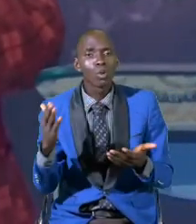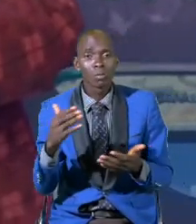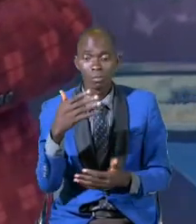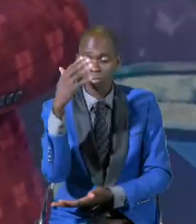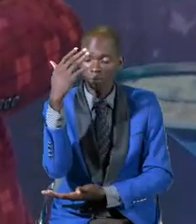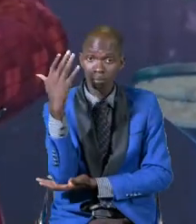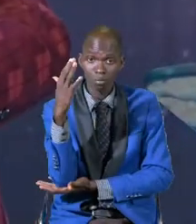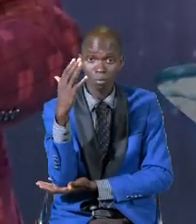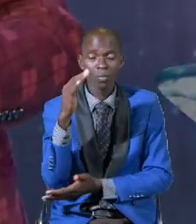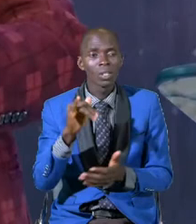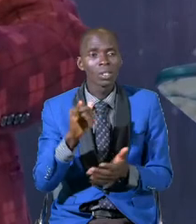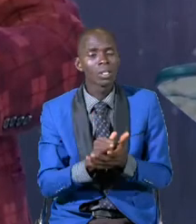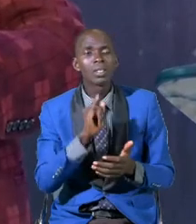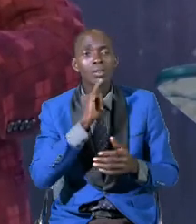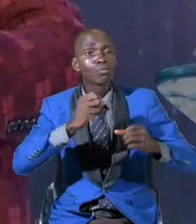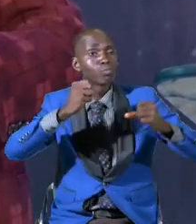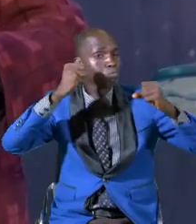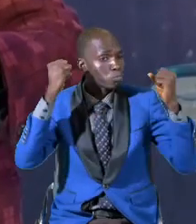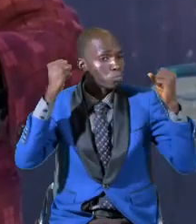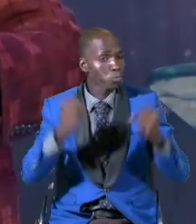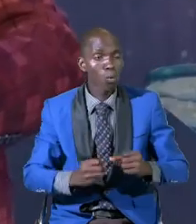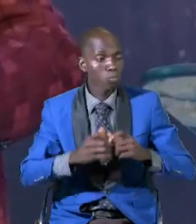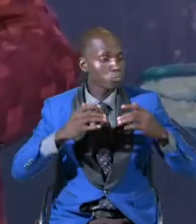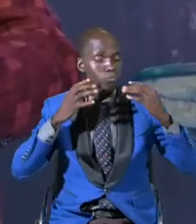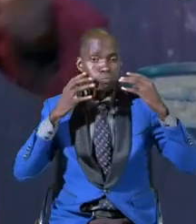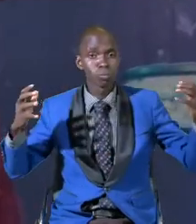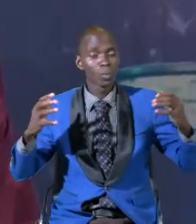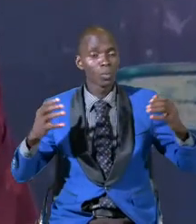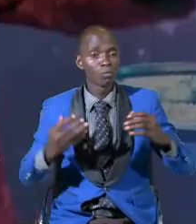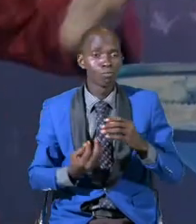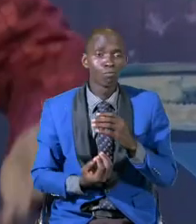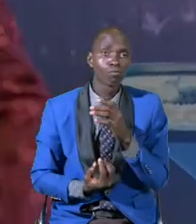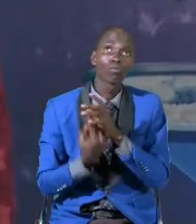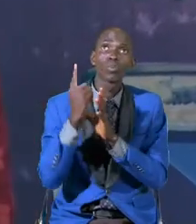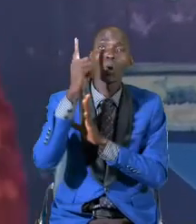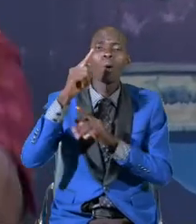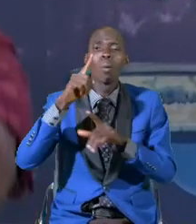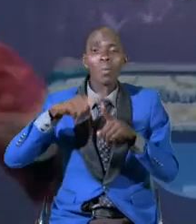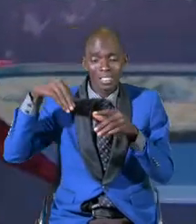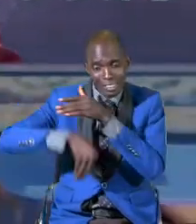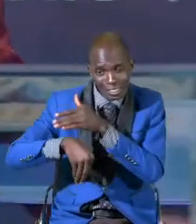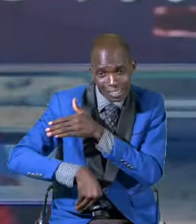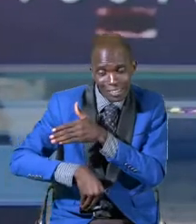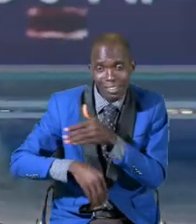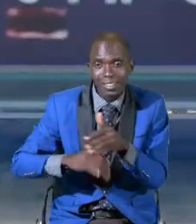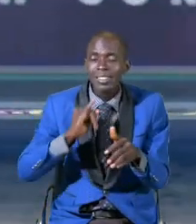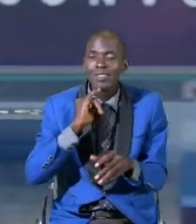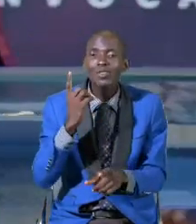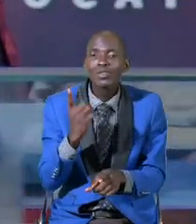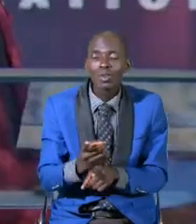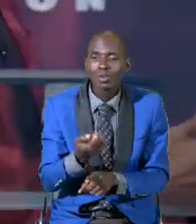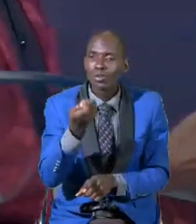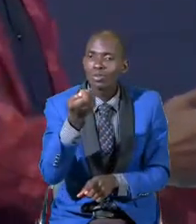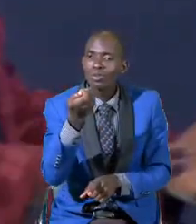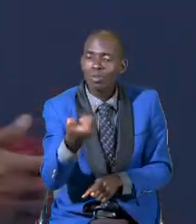are hollow on the inside, and they are not as strong as that other tree. You look at a person,